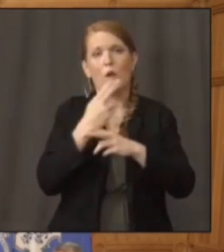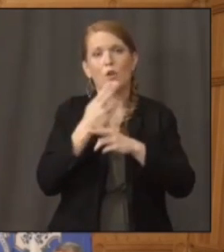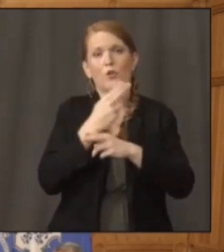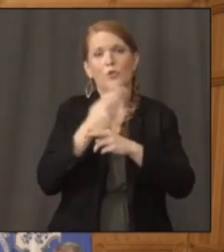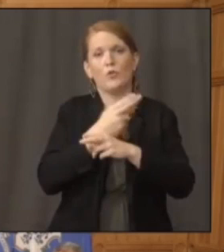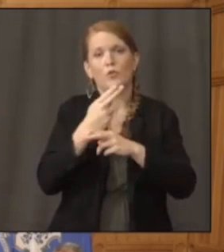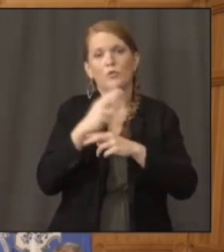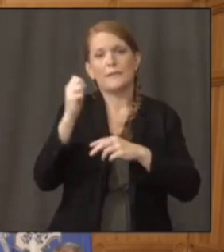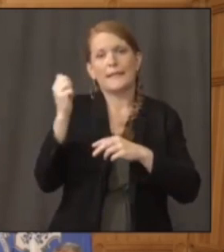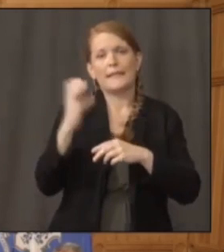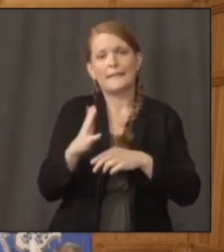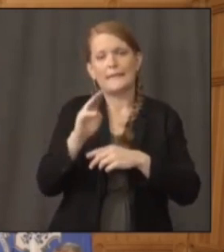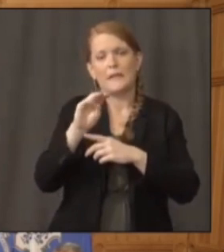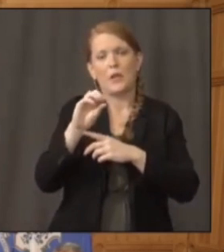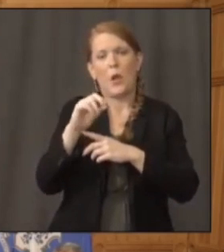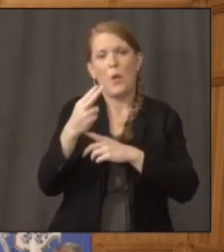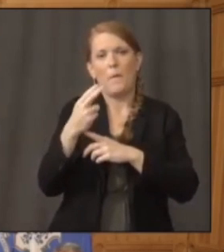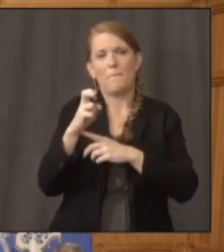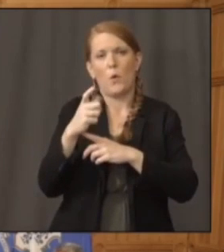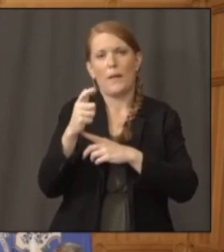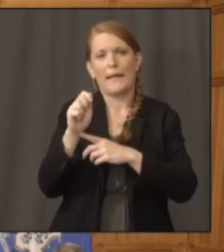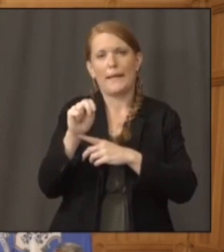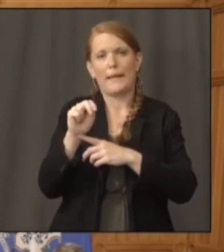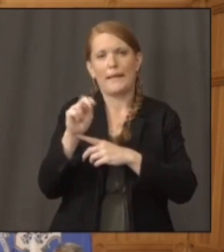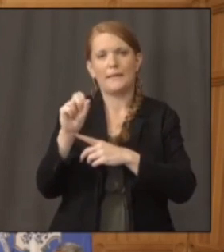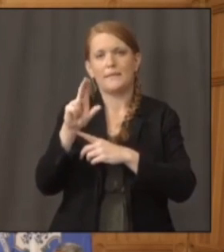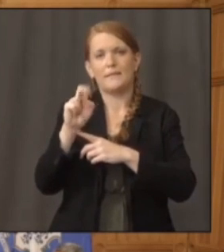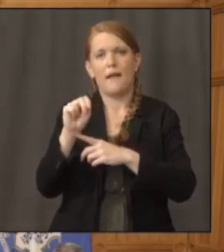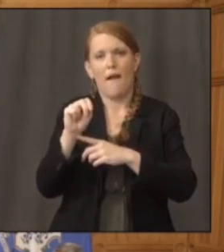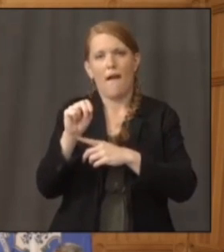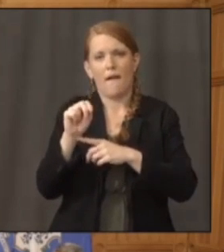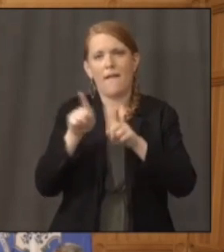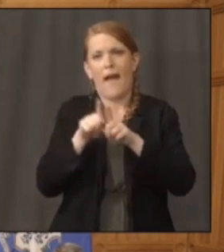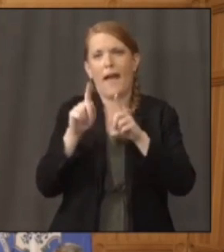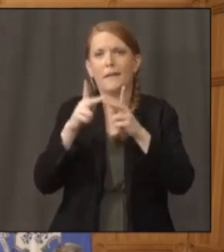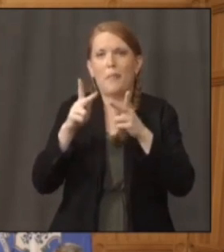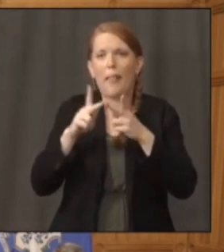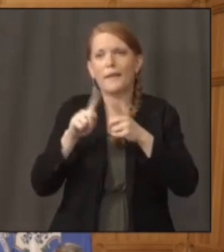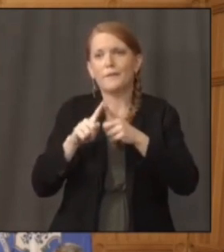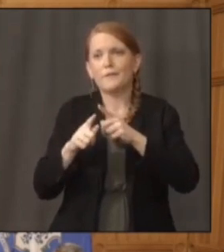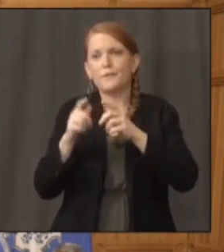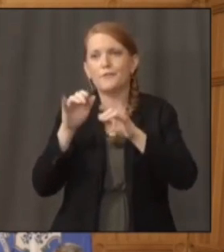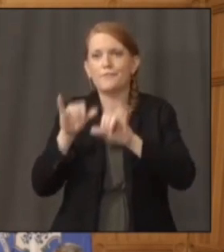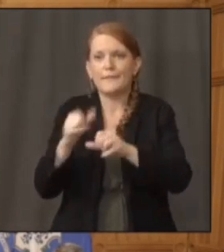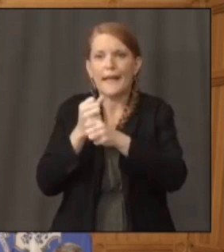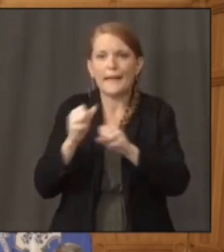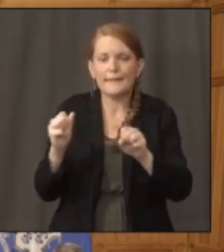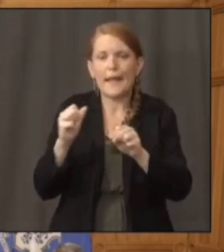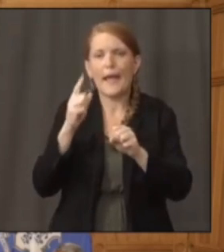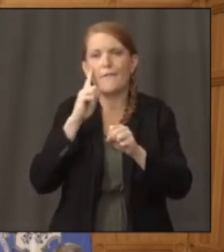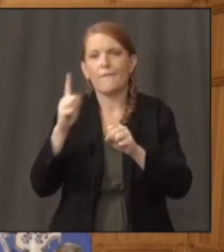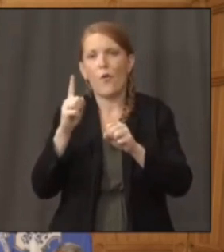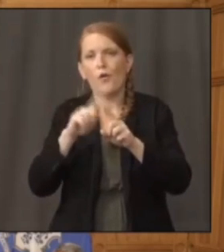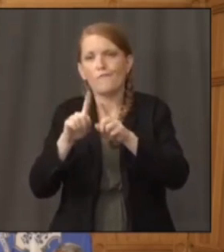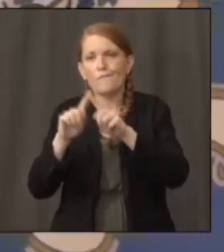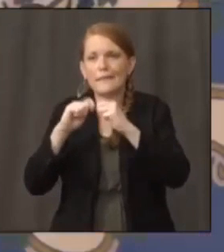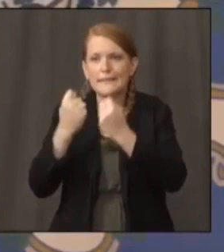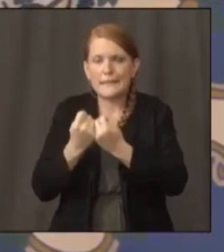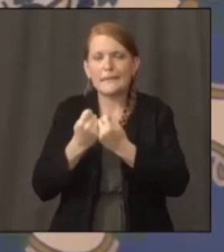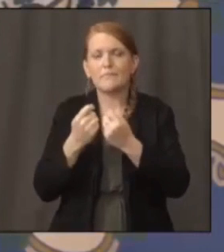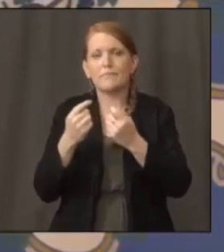college basketball. Have you been involved in those conversations, and do you think that's a real possibility? I've heard of some